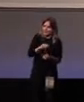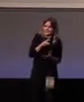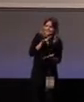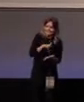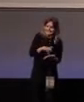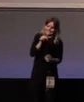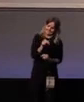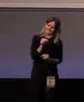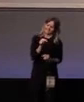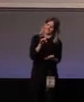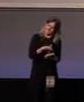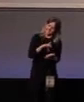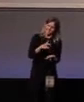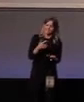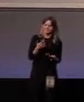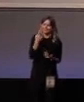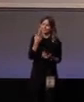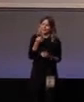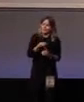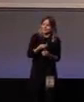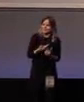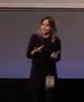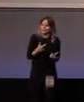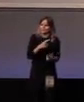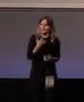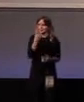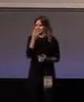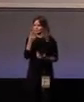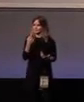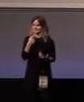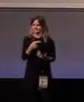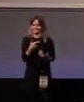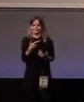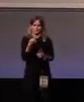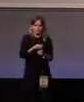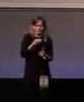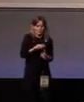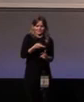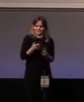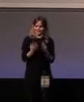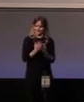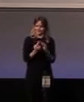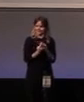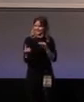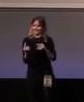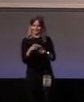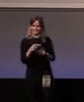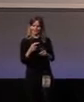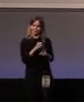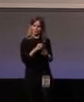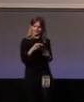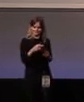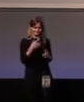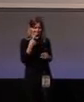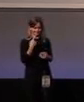nodige network tussen reinforce is one level of in het exclusion dit profiel is een parodie praised by